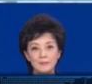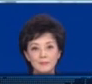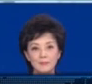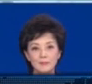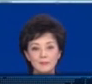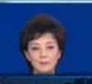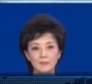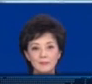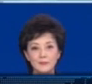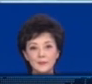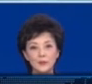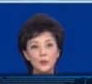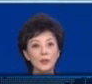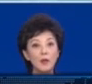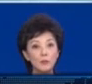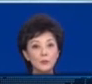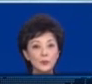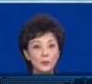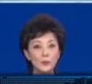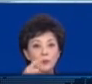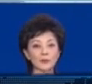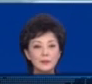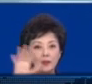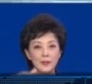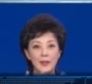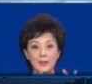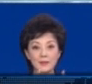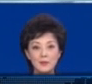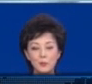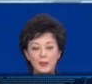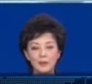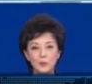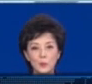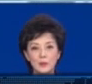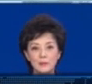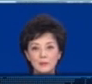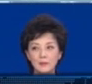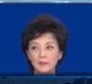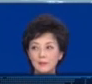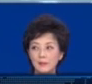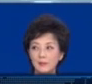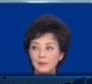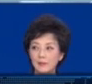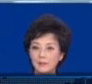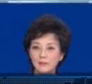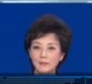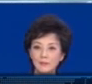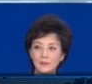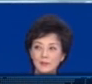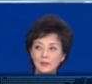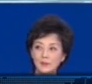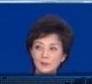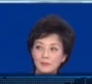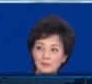in a WHO China joint presser, they also mentioned that one of the